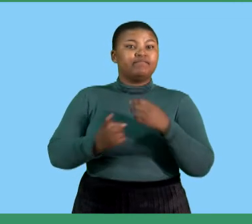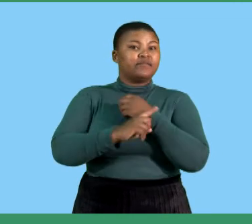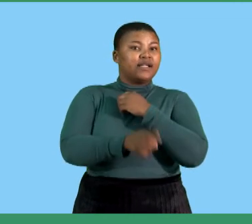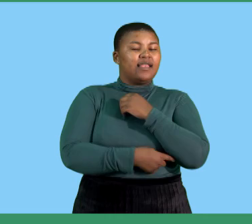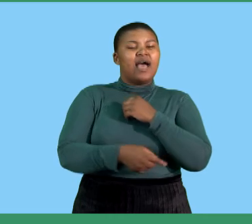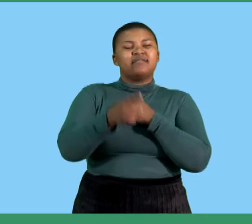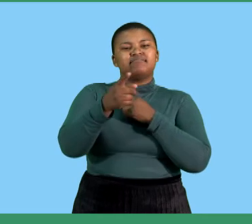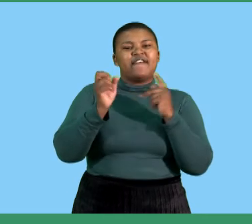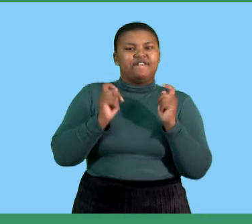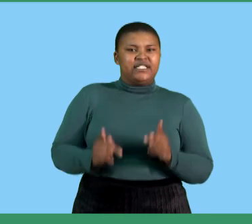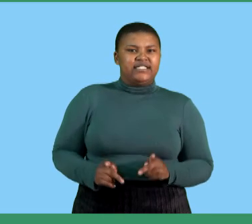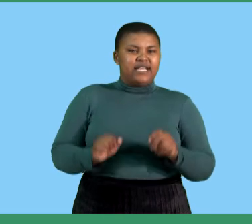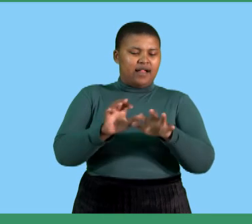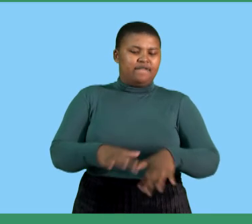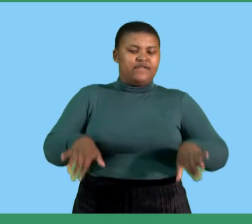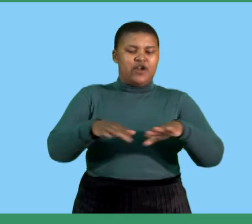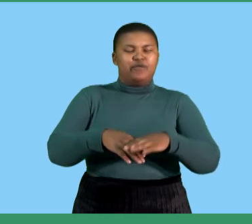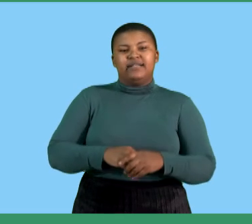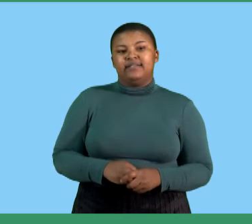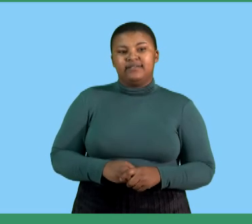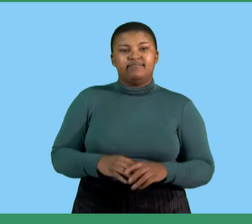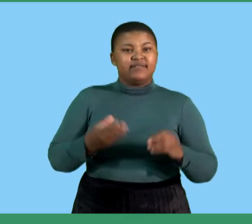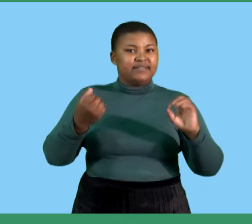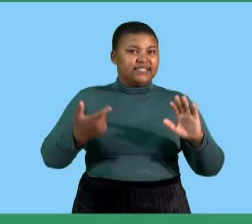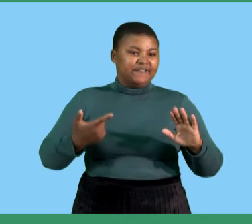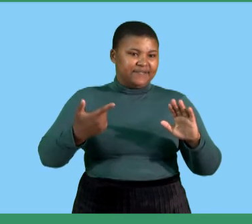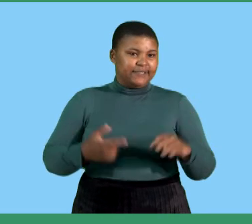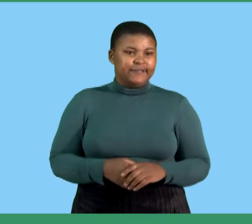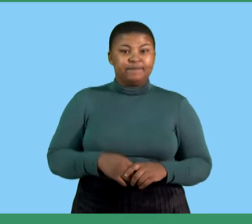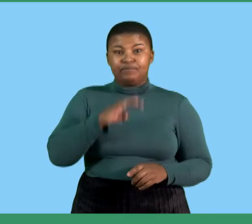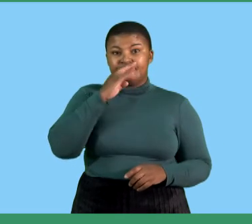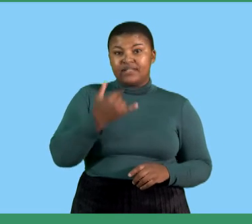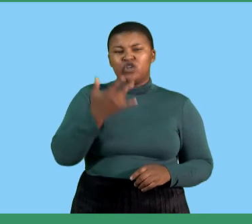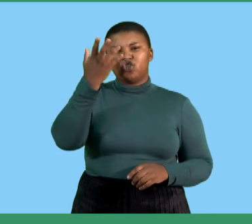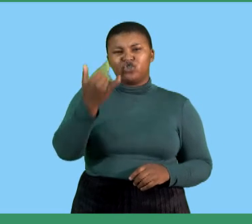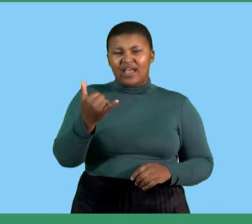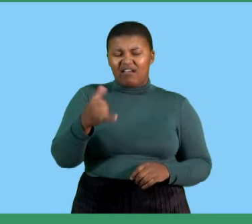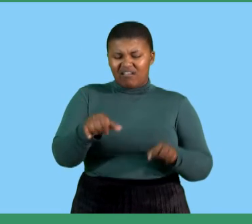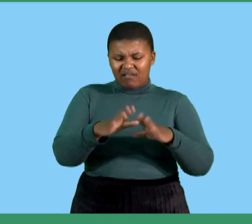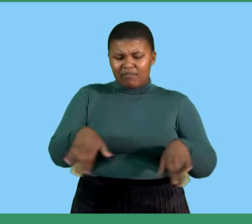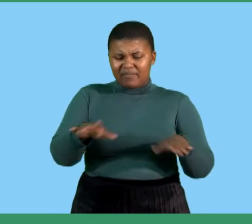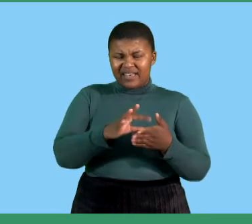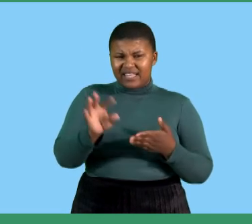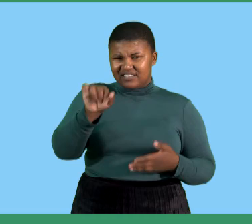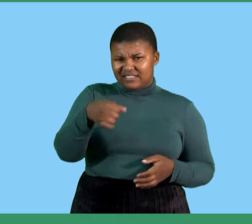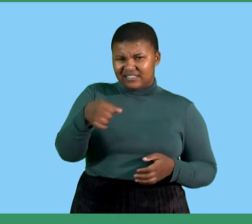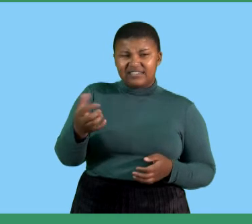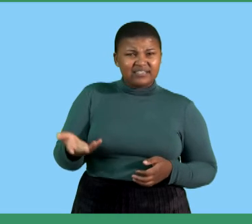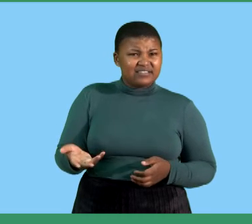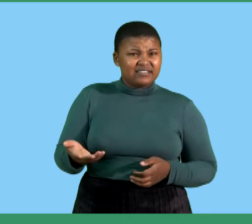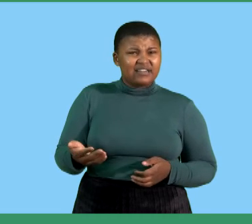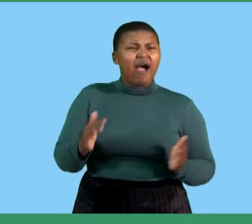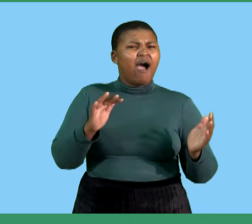physical environment, which is the seventh one. So now we're looking at how clean is the building? How does it look maybe? Is it